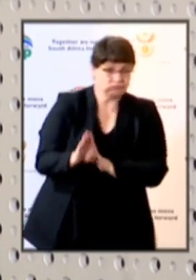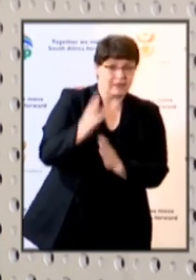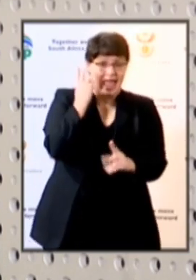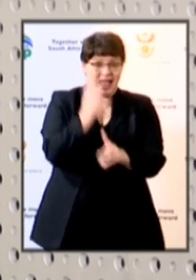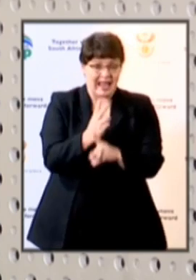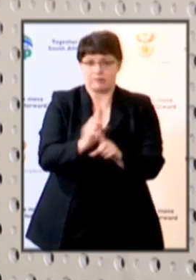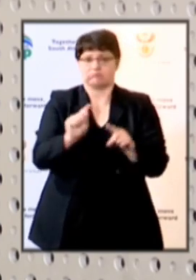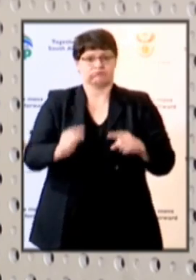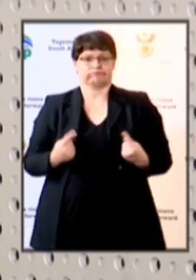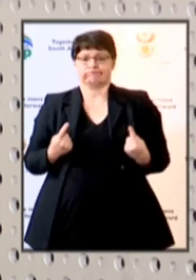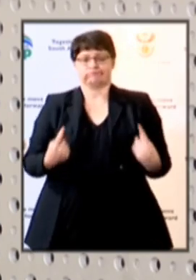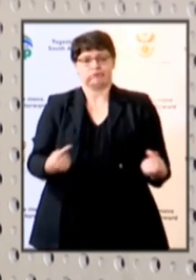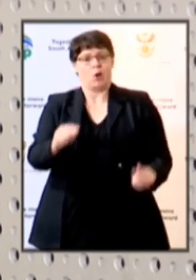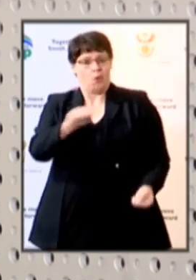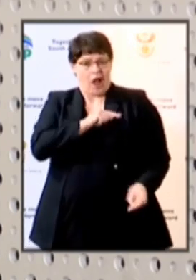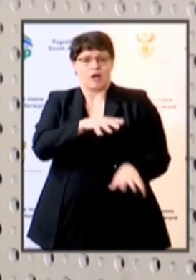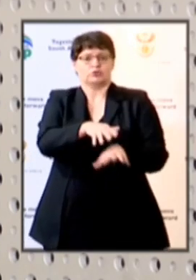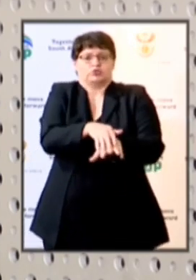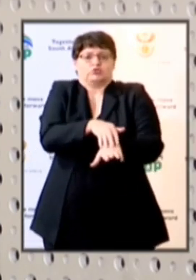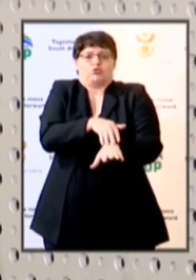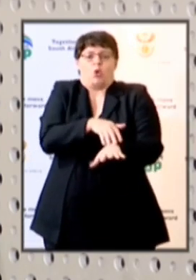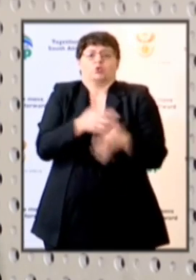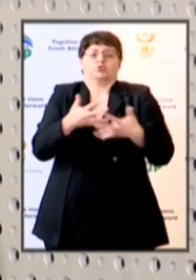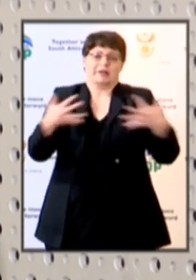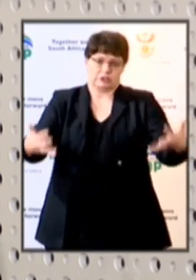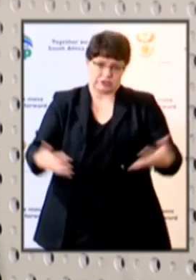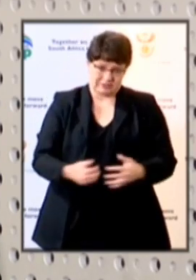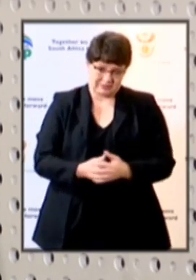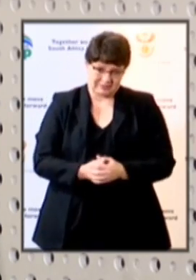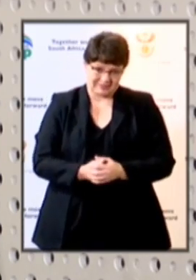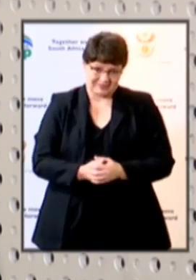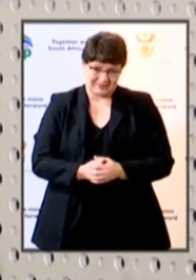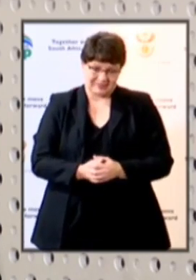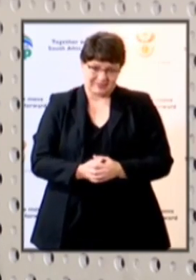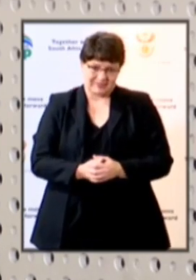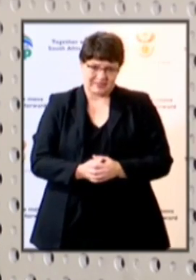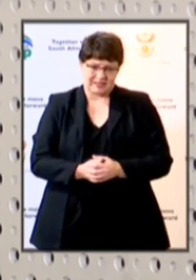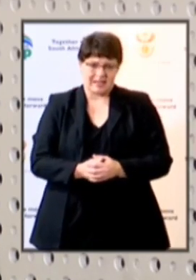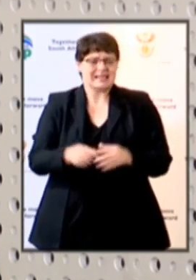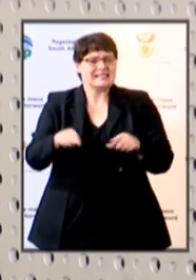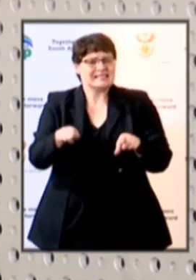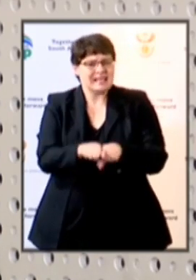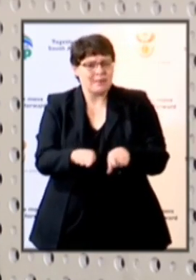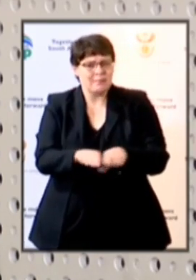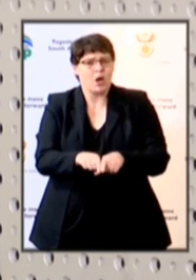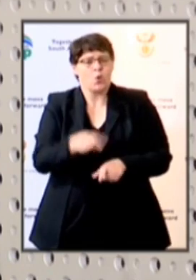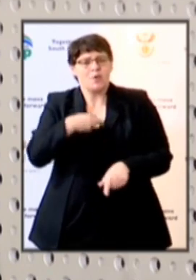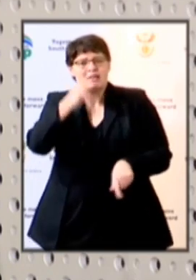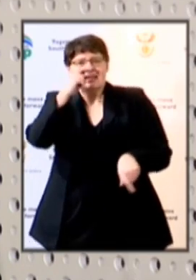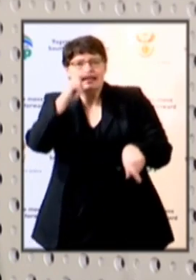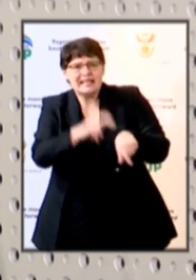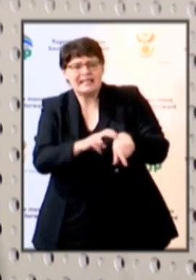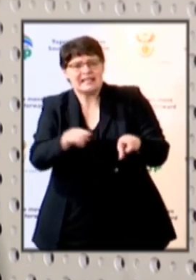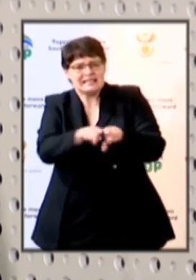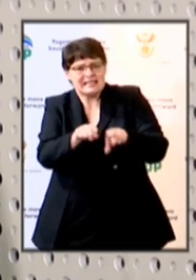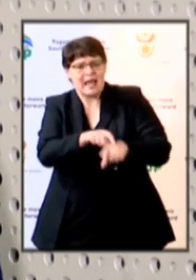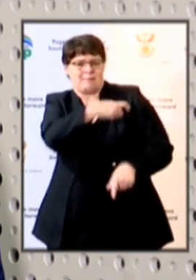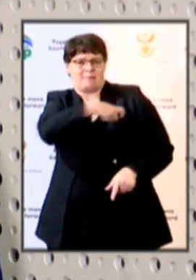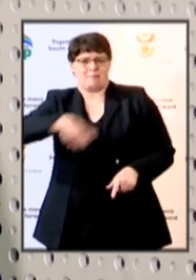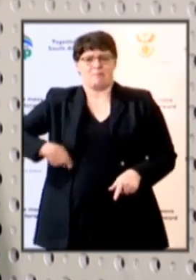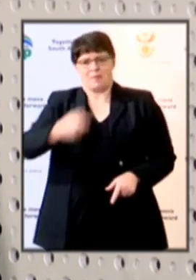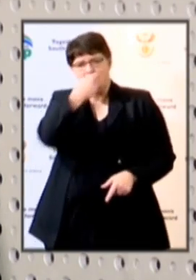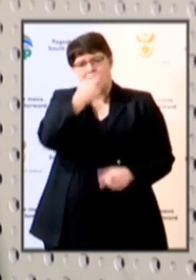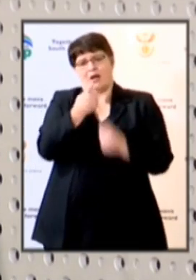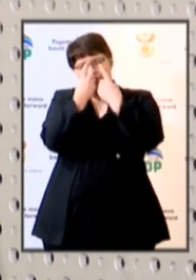do so with a degree of caution, or as the President has put it, in a risk-adjusted manner.